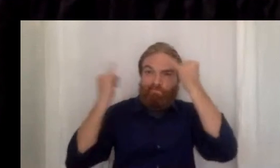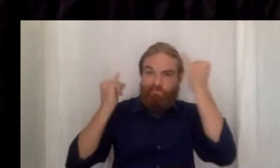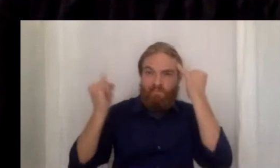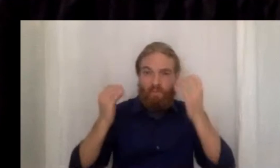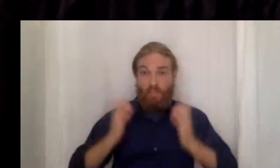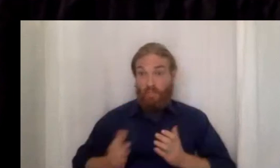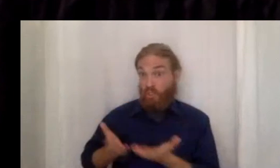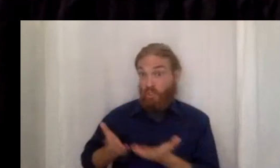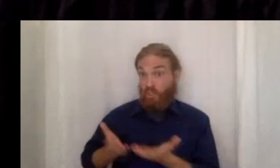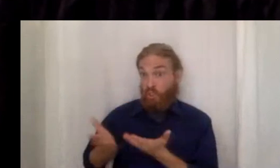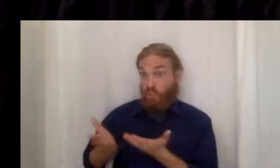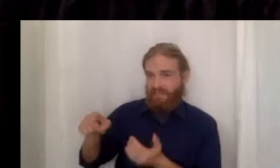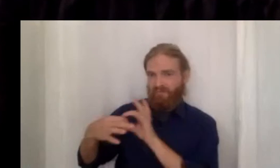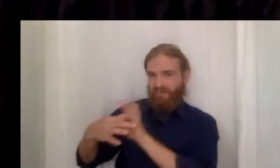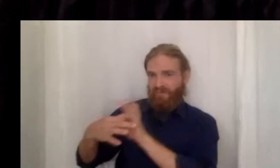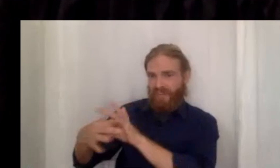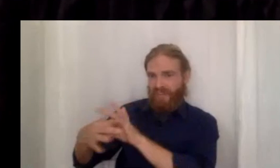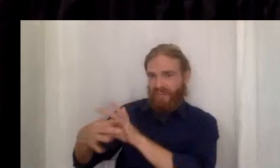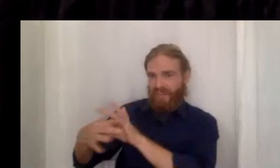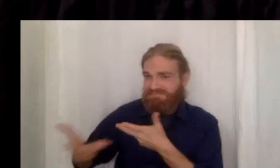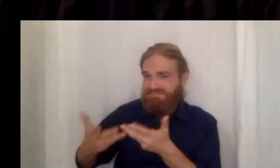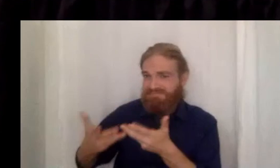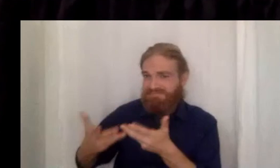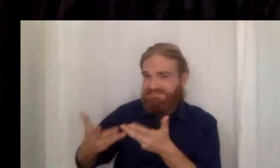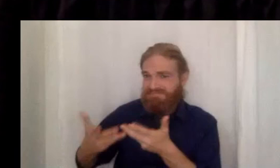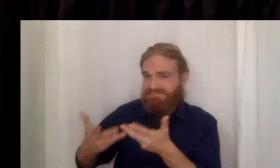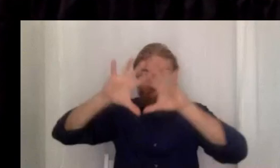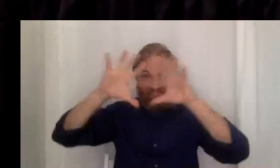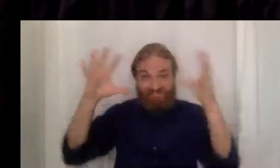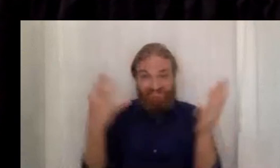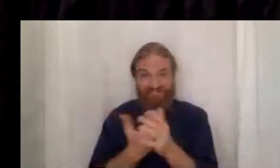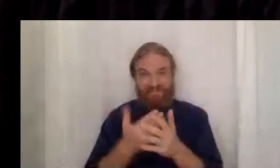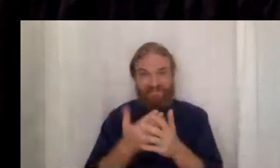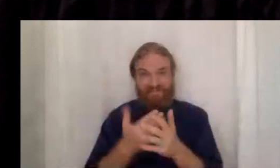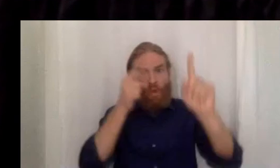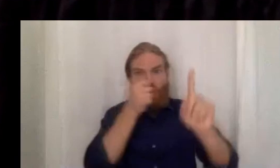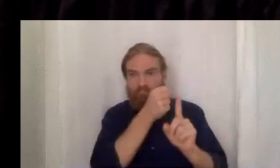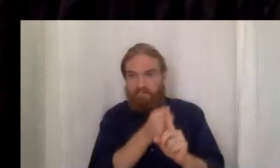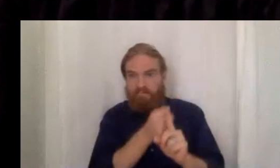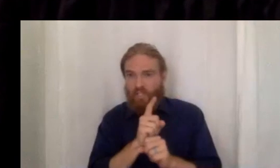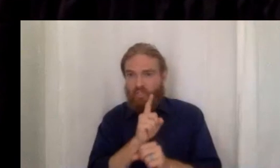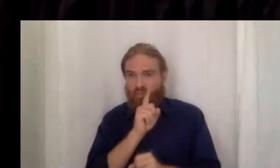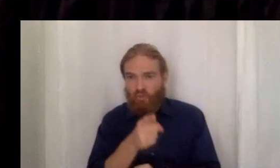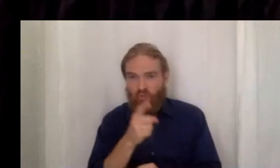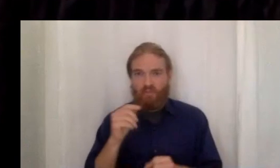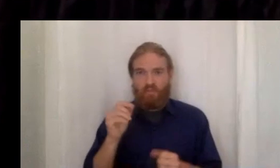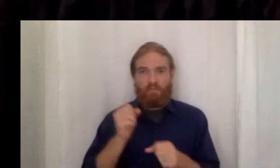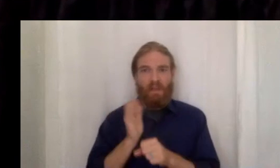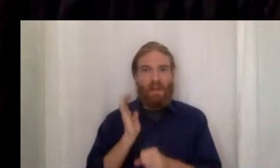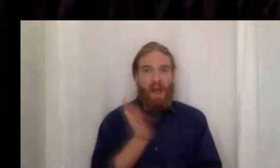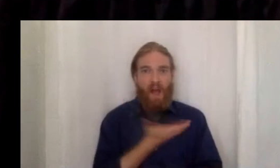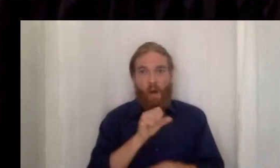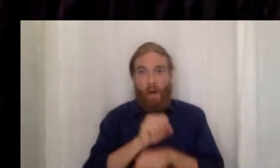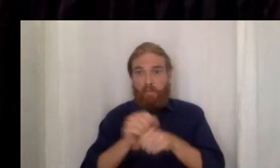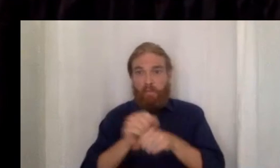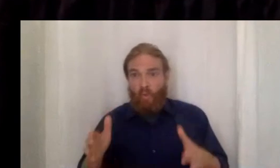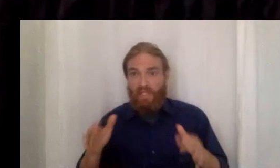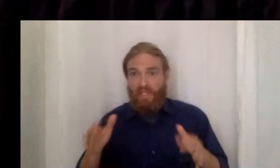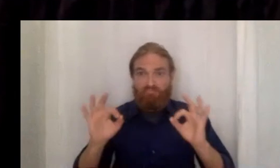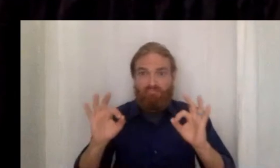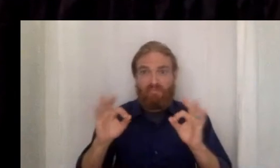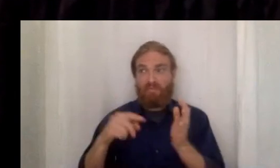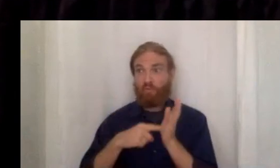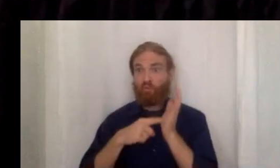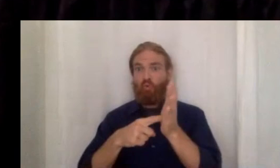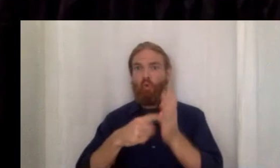that we stand for, all of our employees demonstrate. And I